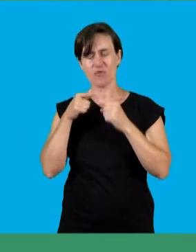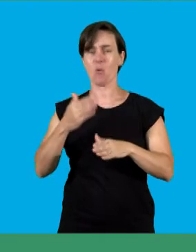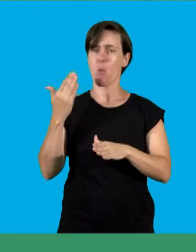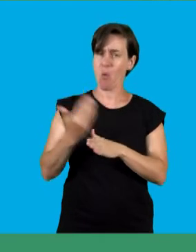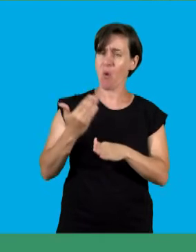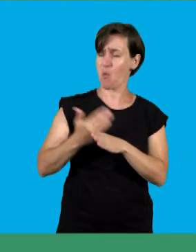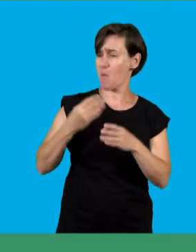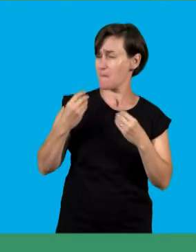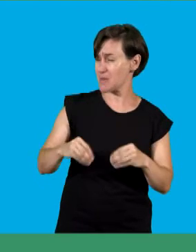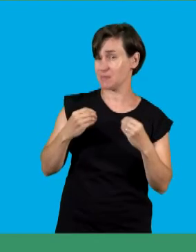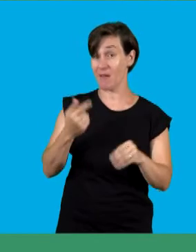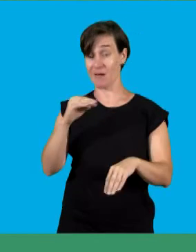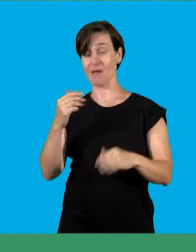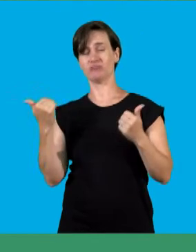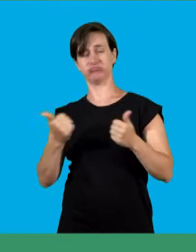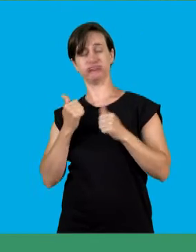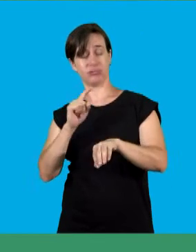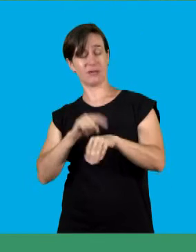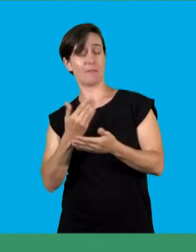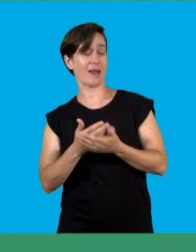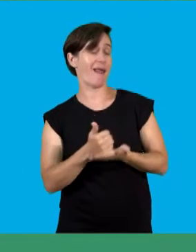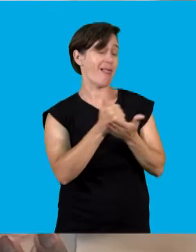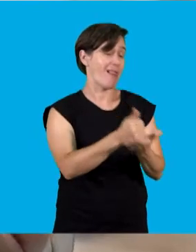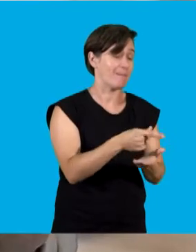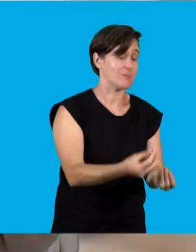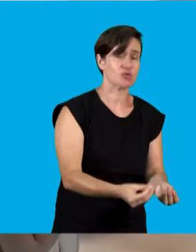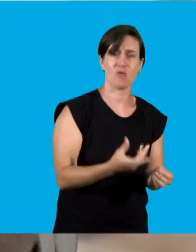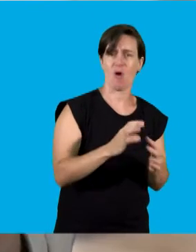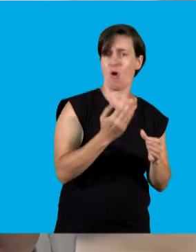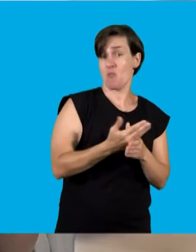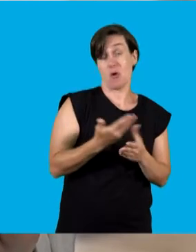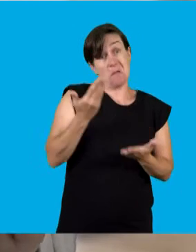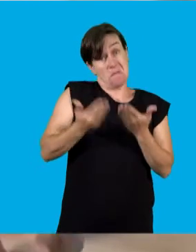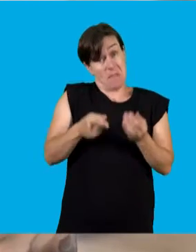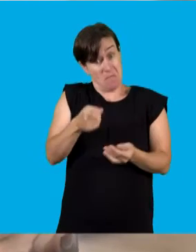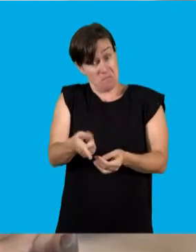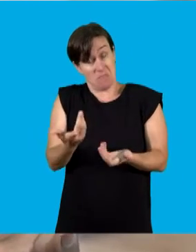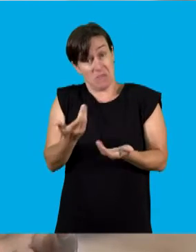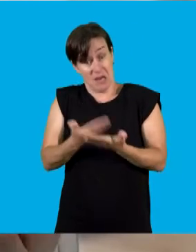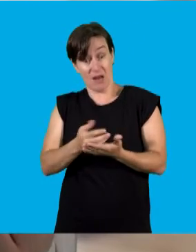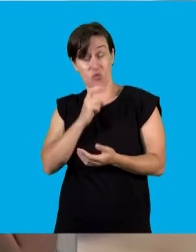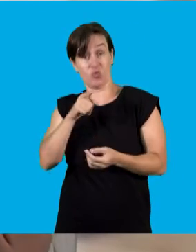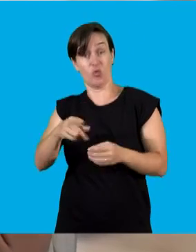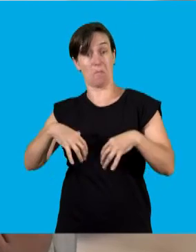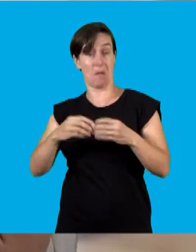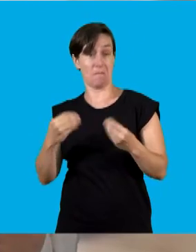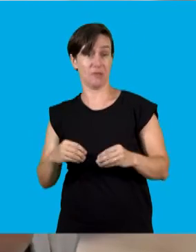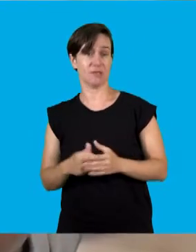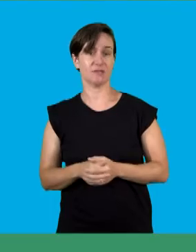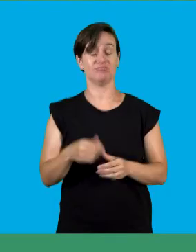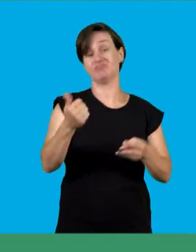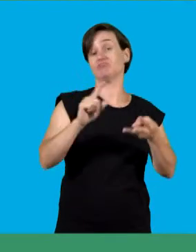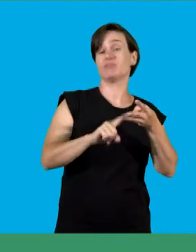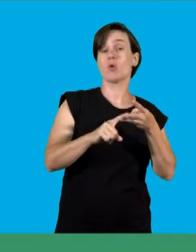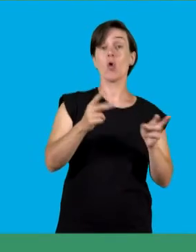are working and they don't have time to be assisting with homeworks, maybe. So that is a gap for you. It's a business opportunity. Catering